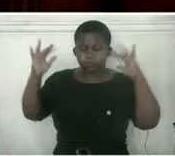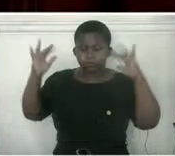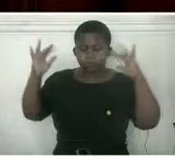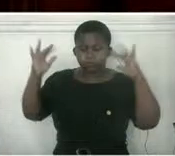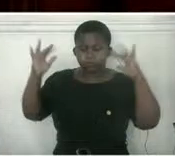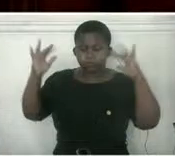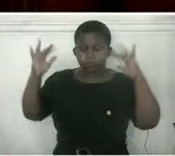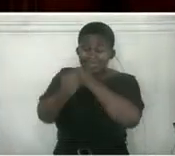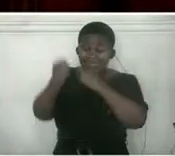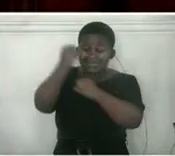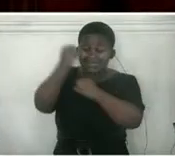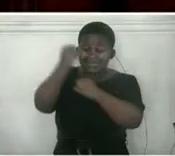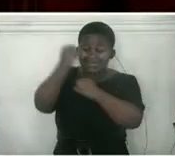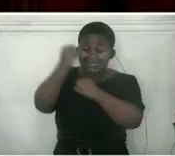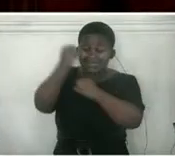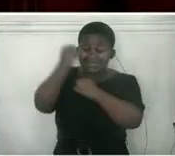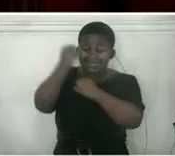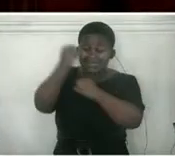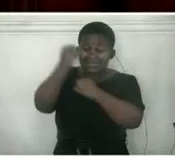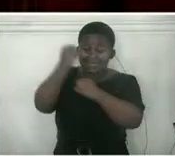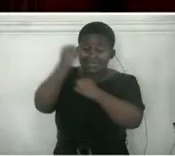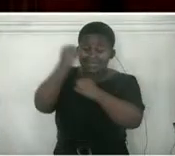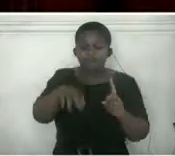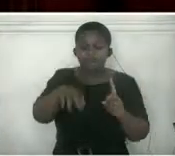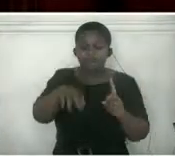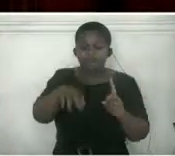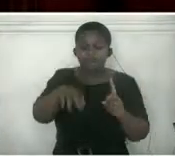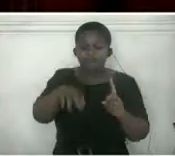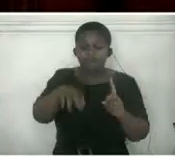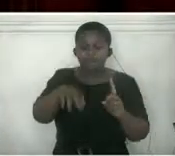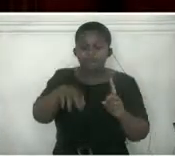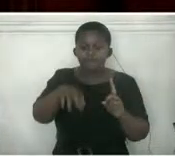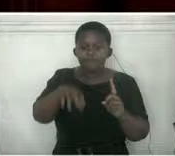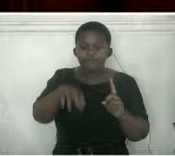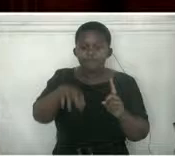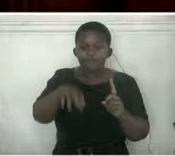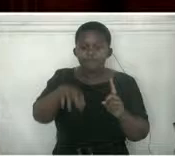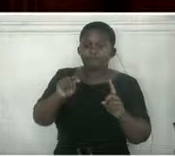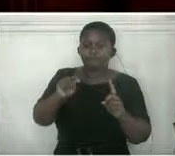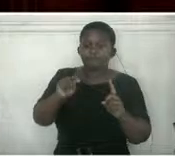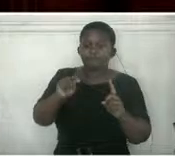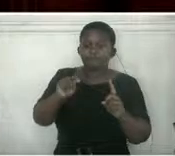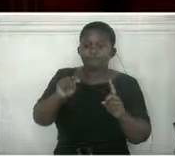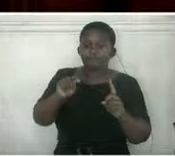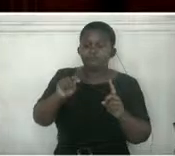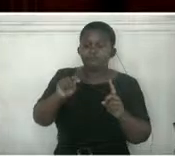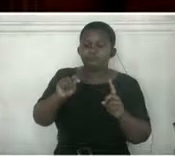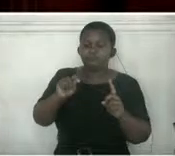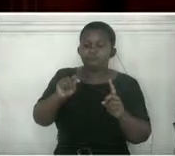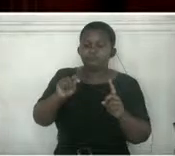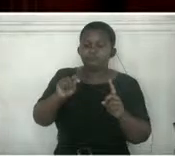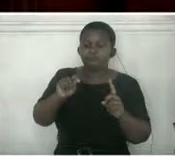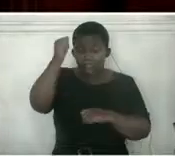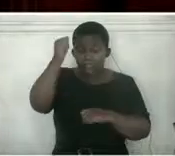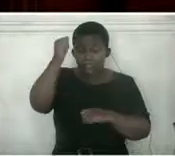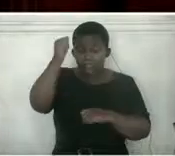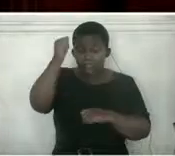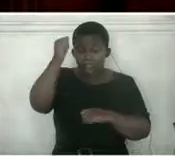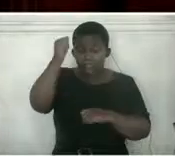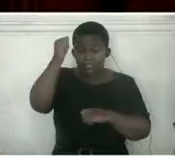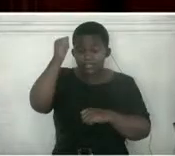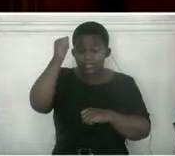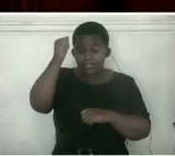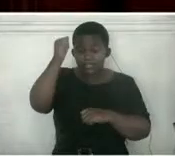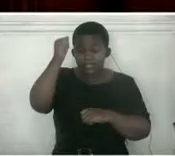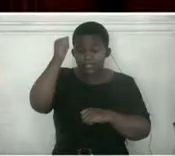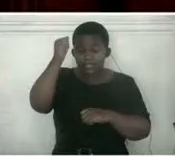ago, Inkosi Chief Albert Luthuli became the first African to receive the prestigious Nobel